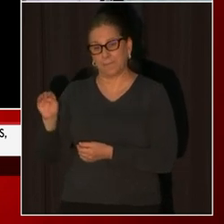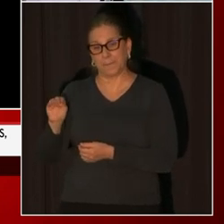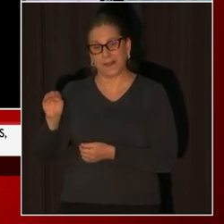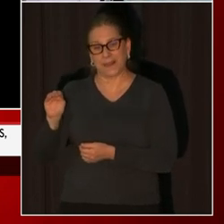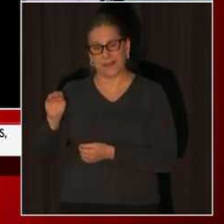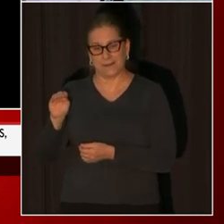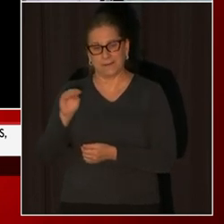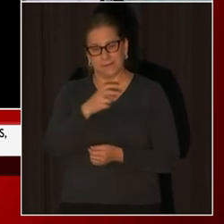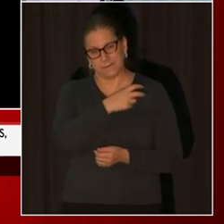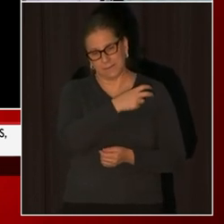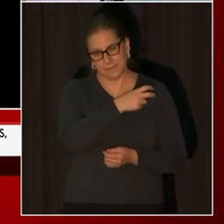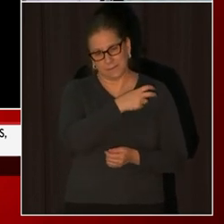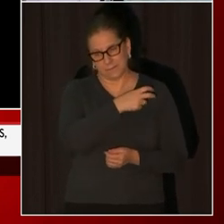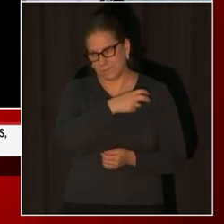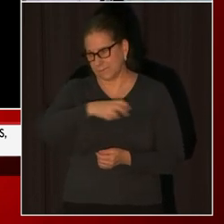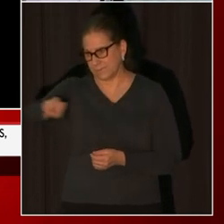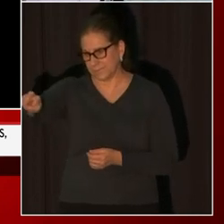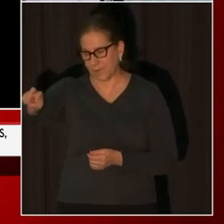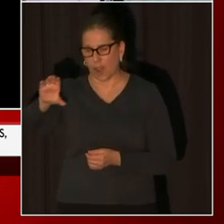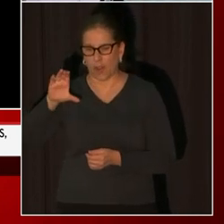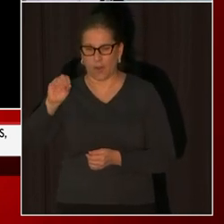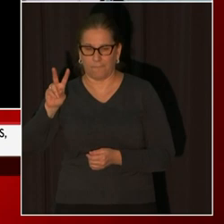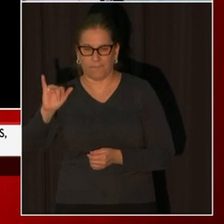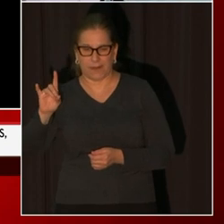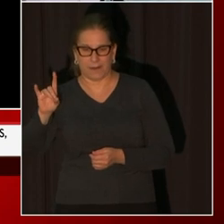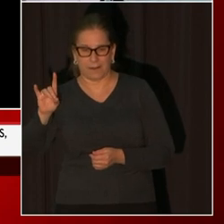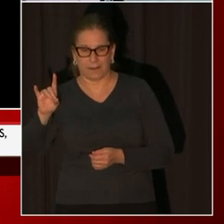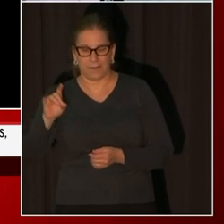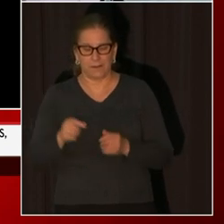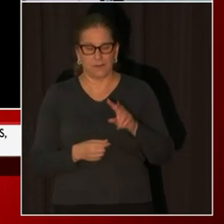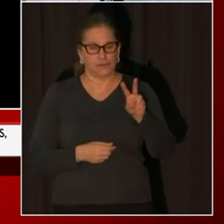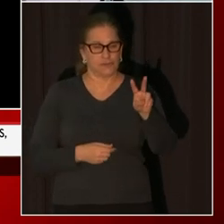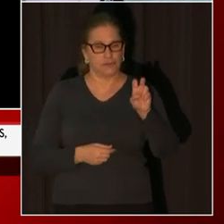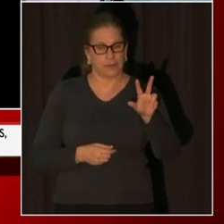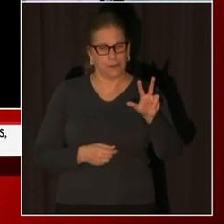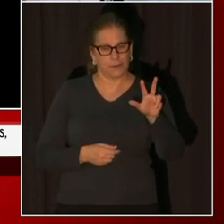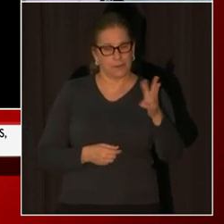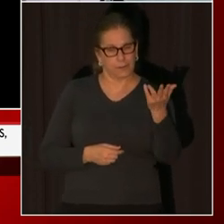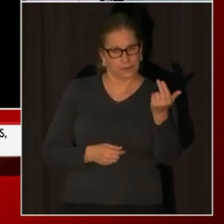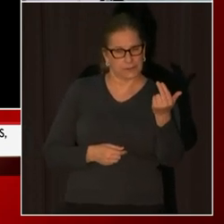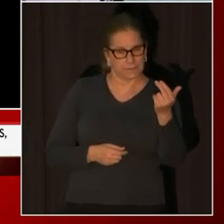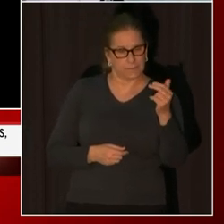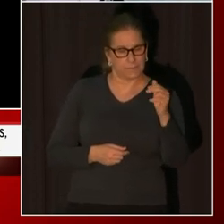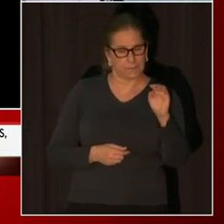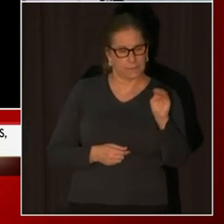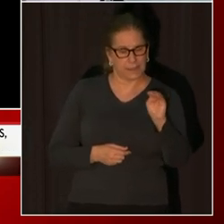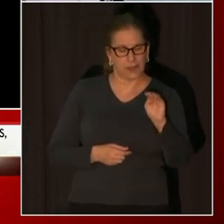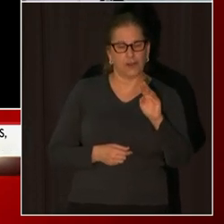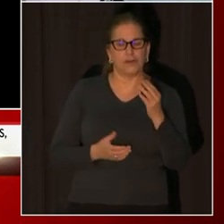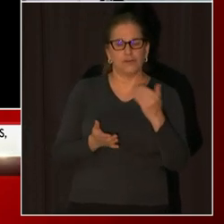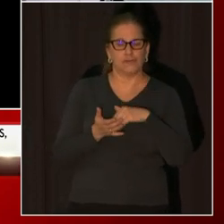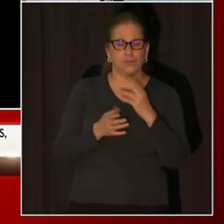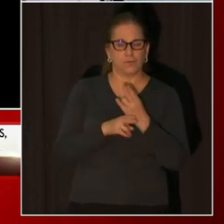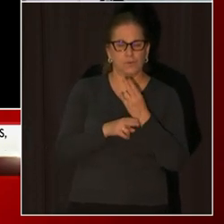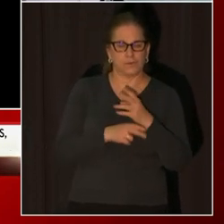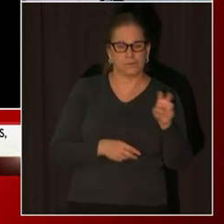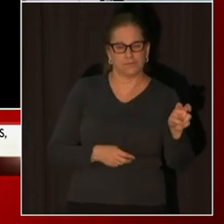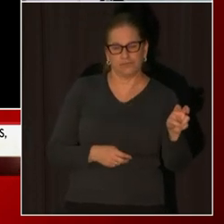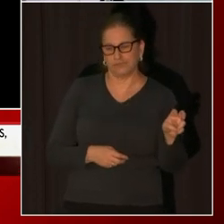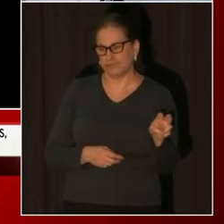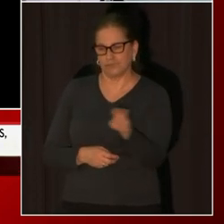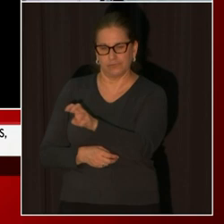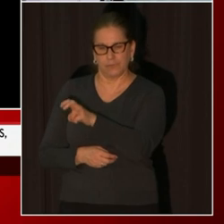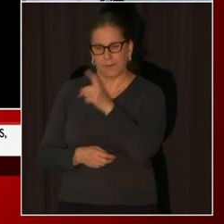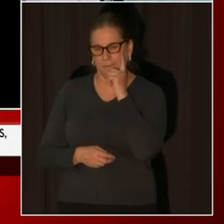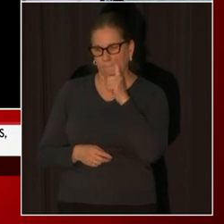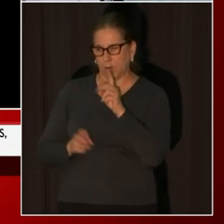the COVID fund, and we used $213 million, all of the fiscal stabilization fund, and $320